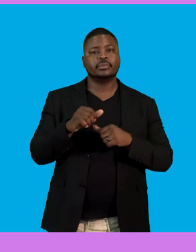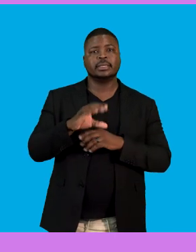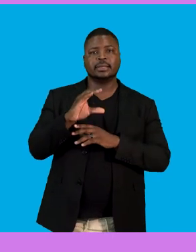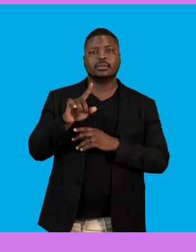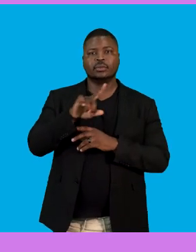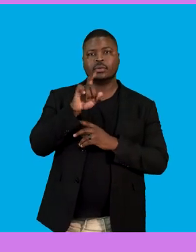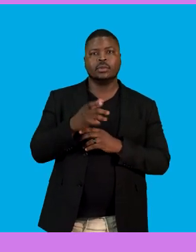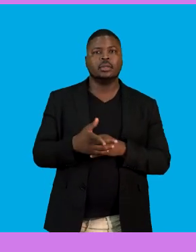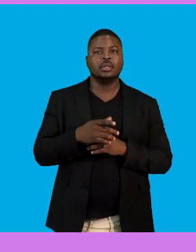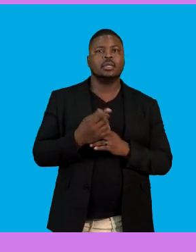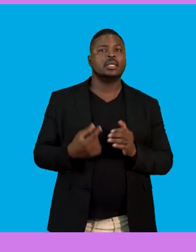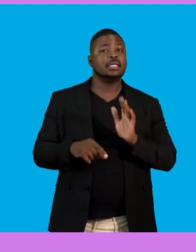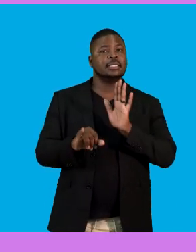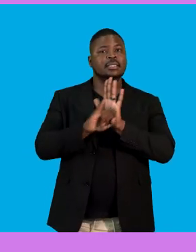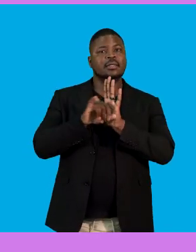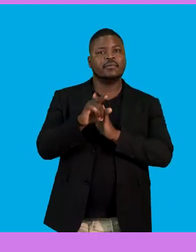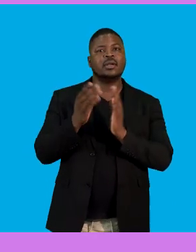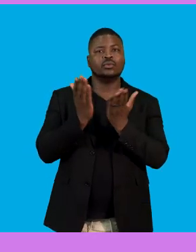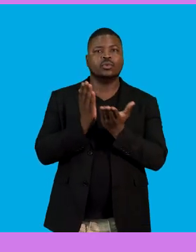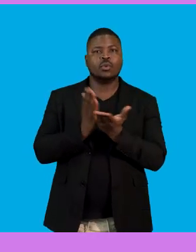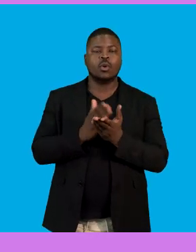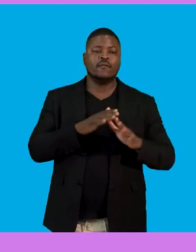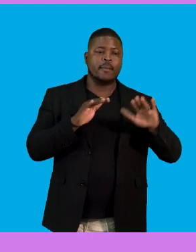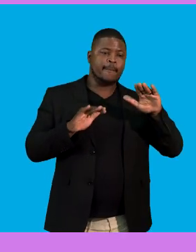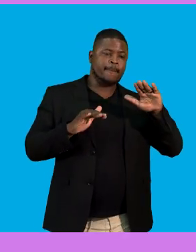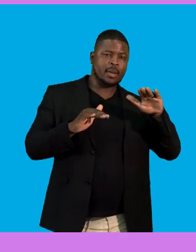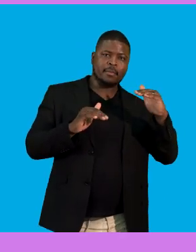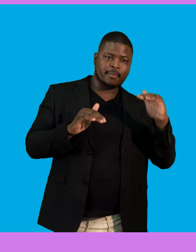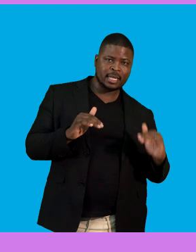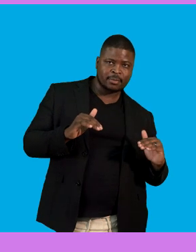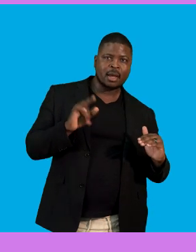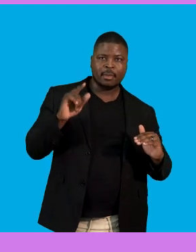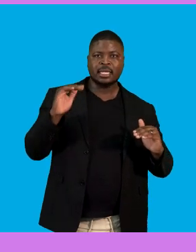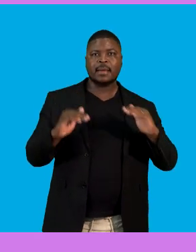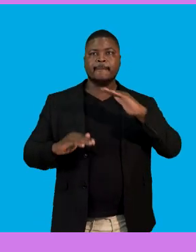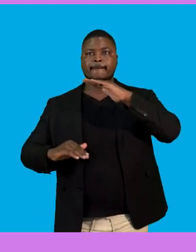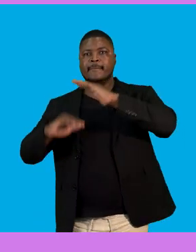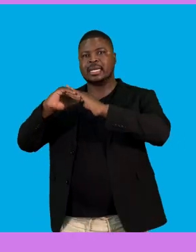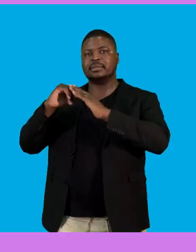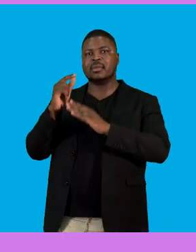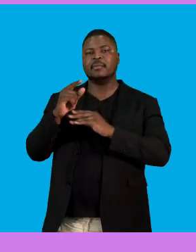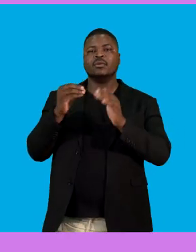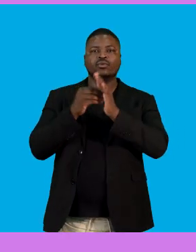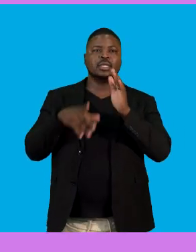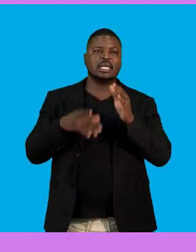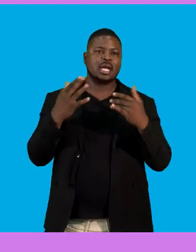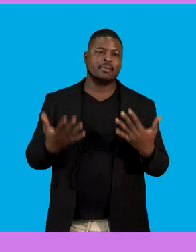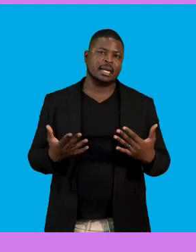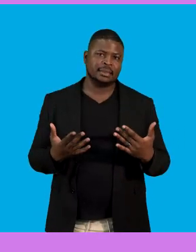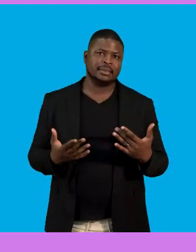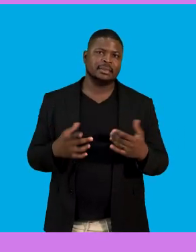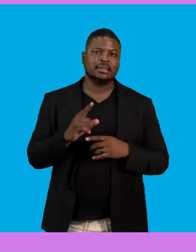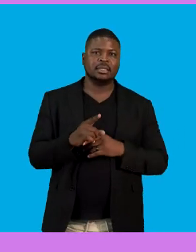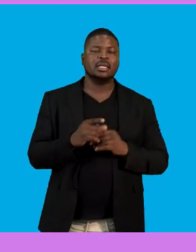C says, identify the sports code for the minimum and maximum number of learners. So we have to check which sports